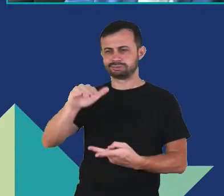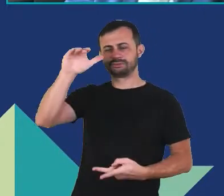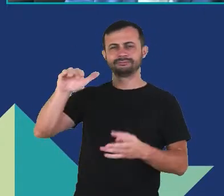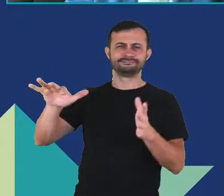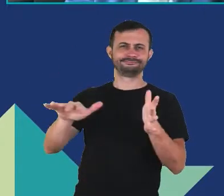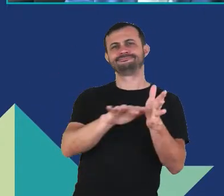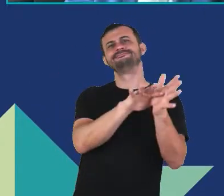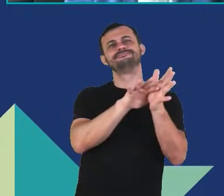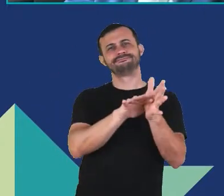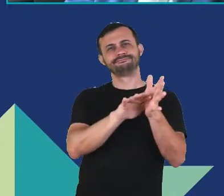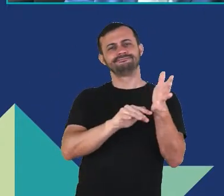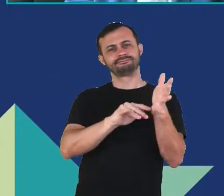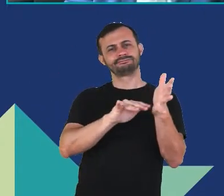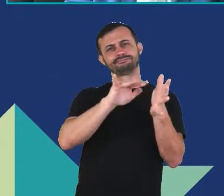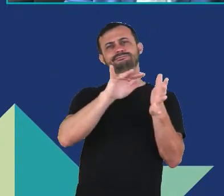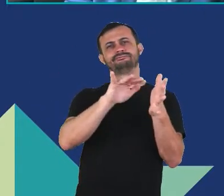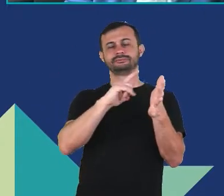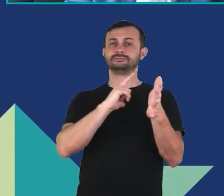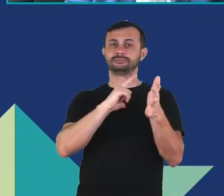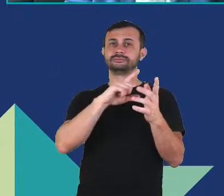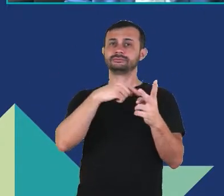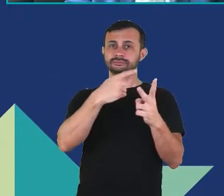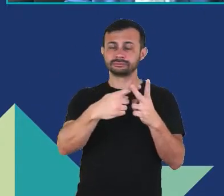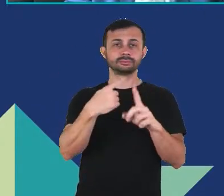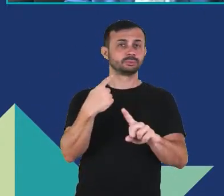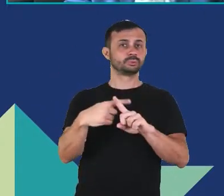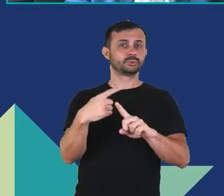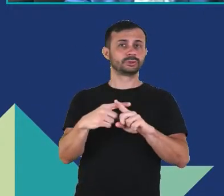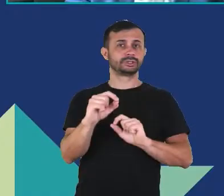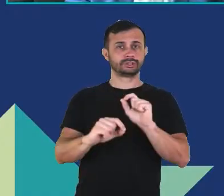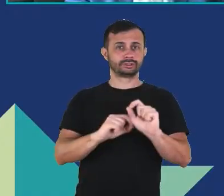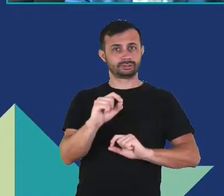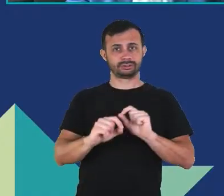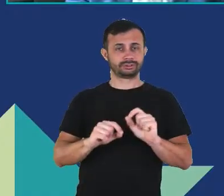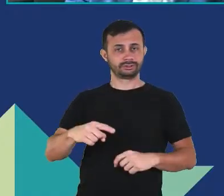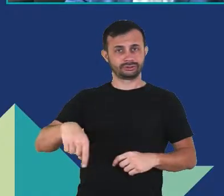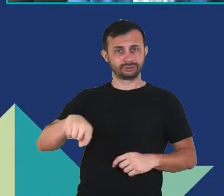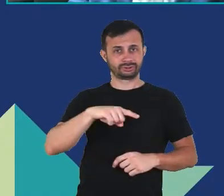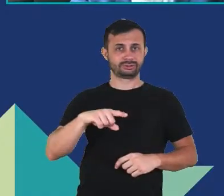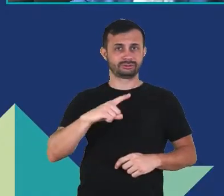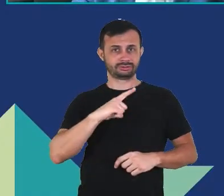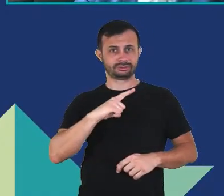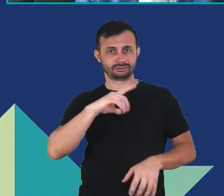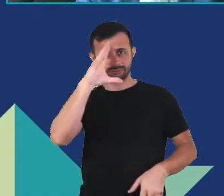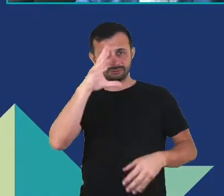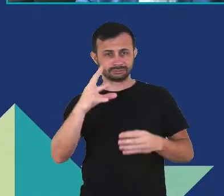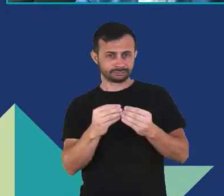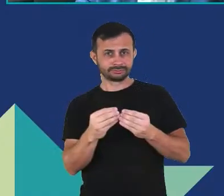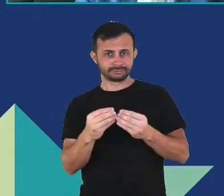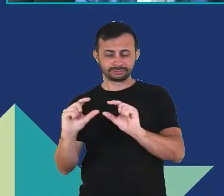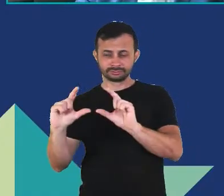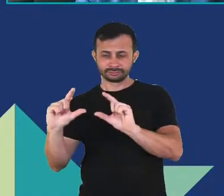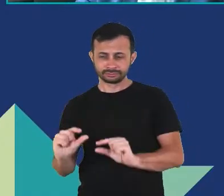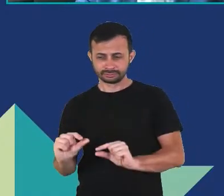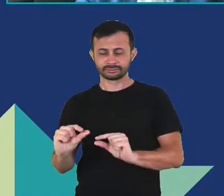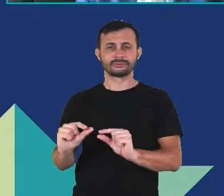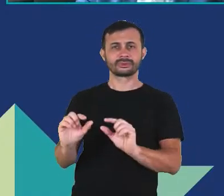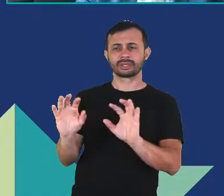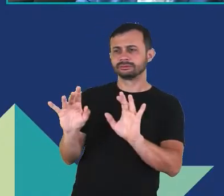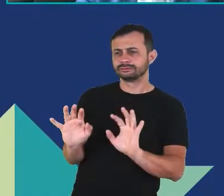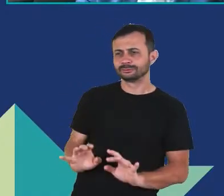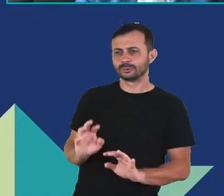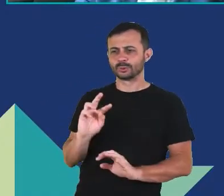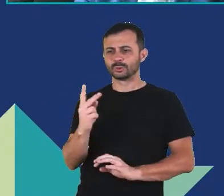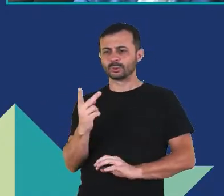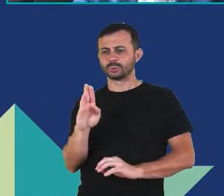just because it's a low moisture content, it doesn't mean risk is not there. We still have to manage